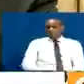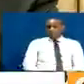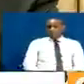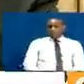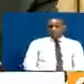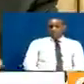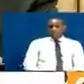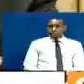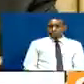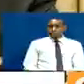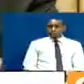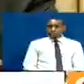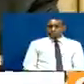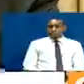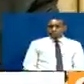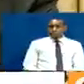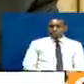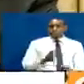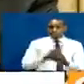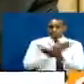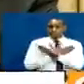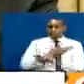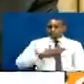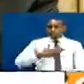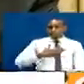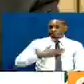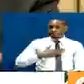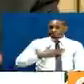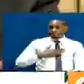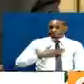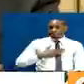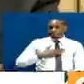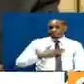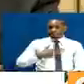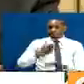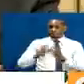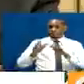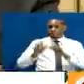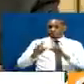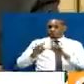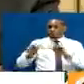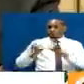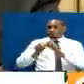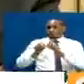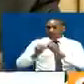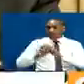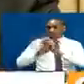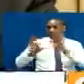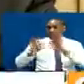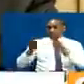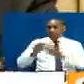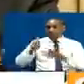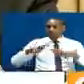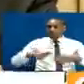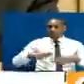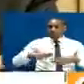right? Who is a very close friend of mine, and I have been very clear to the family. I think some